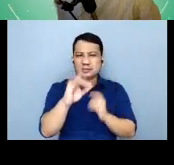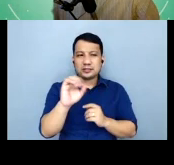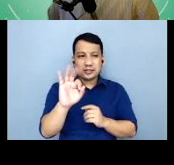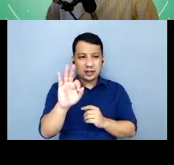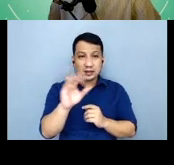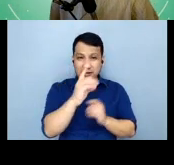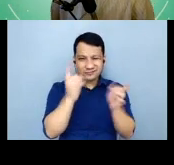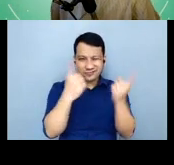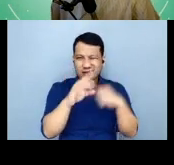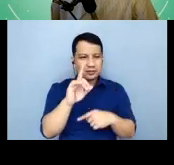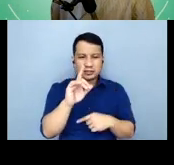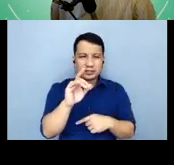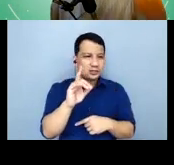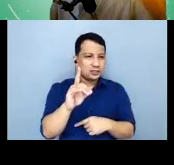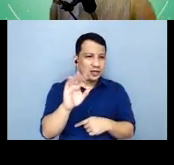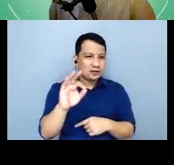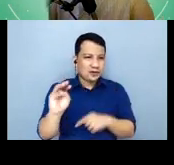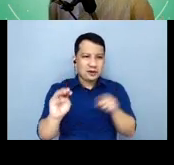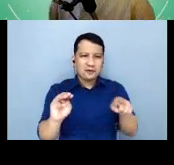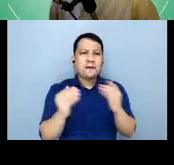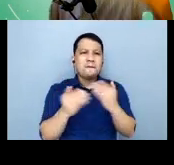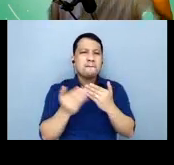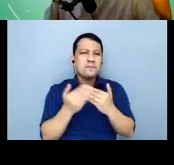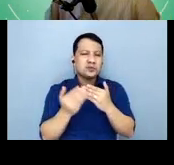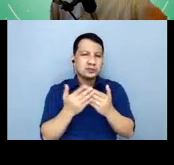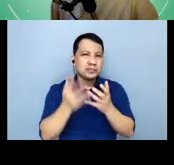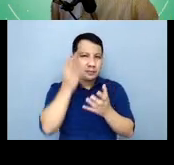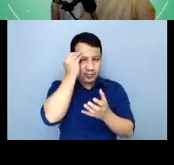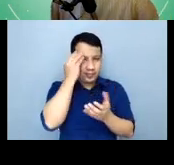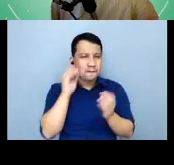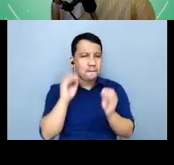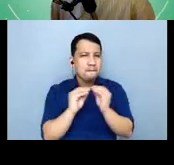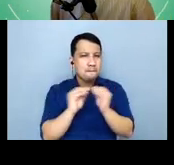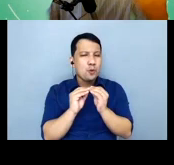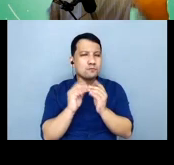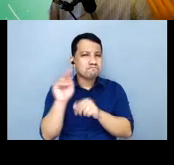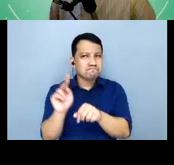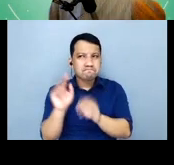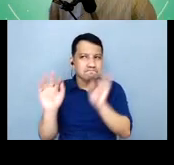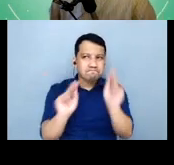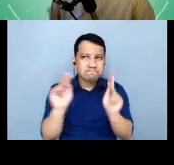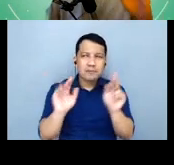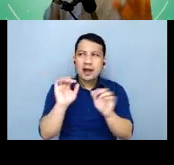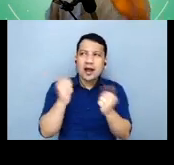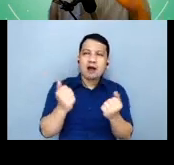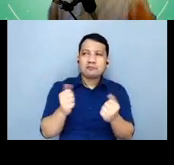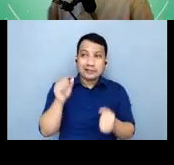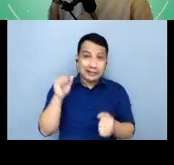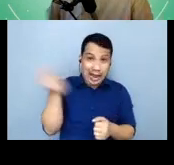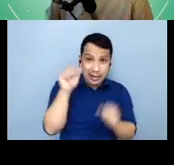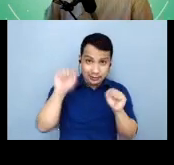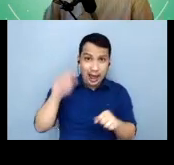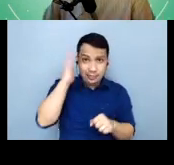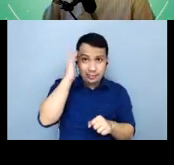wastage than mass manufacturing. They are easier to learn so that more people have access to it. Anyone who knows how to use a computer can actually use